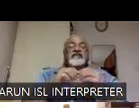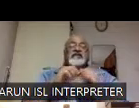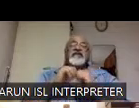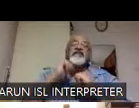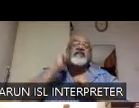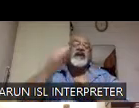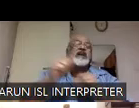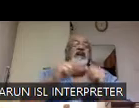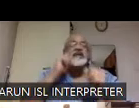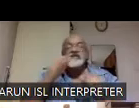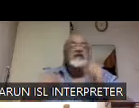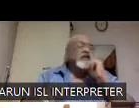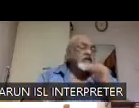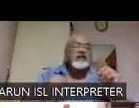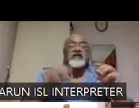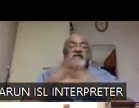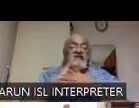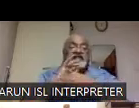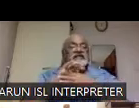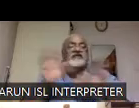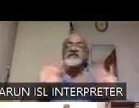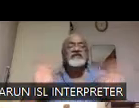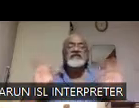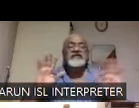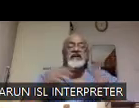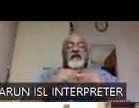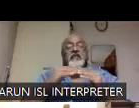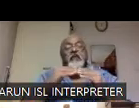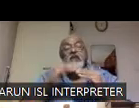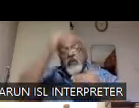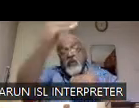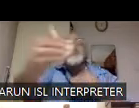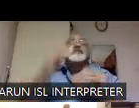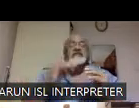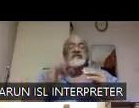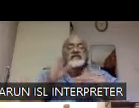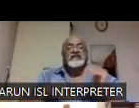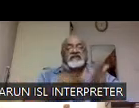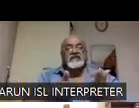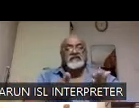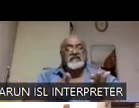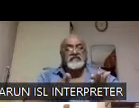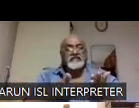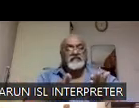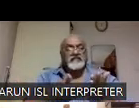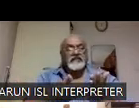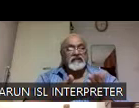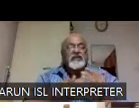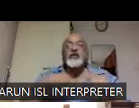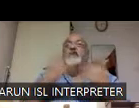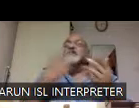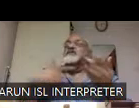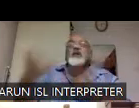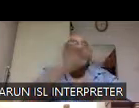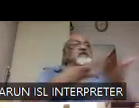and female biological representatives. So in this context that we are going to discuss in the slides